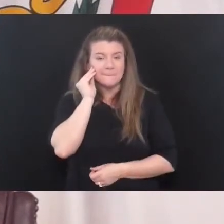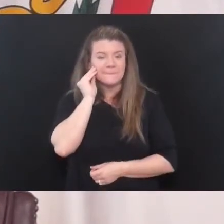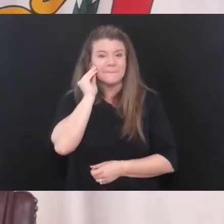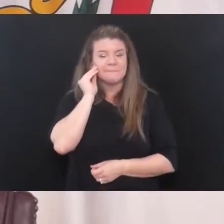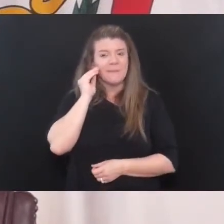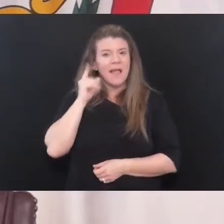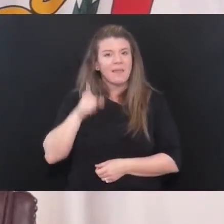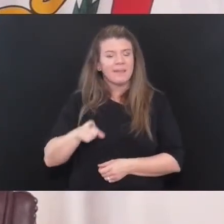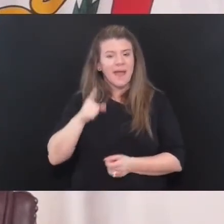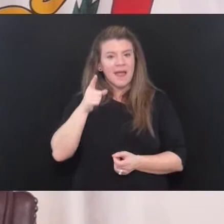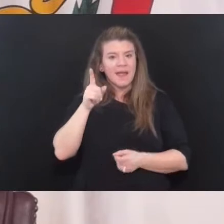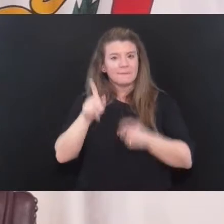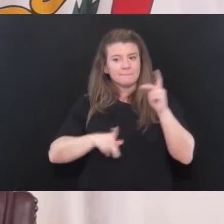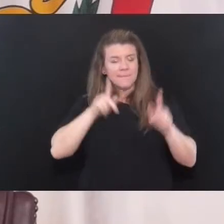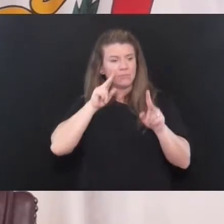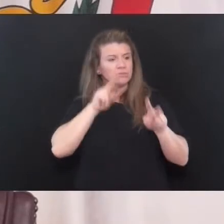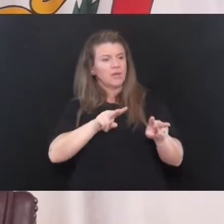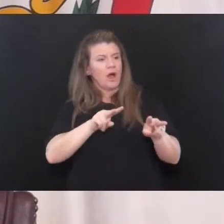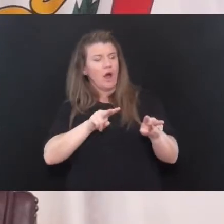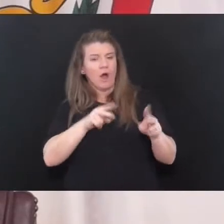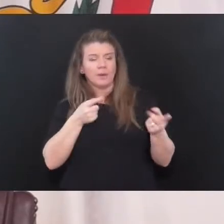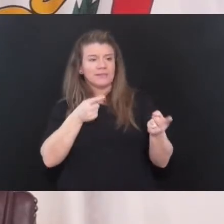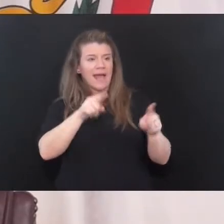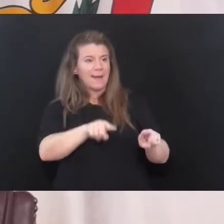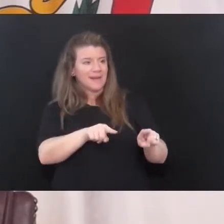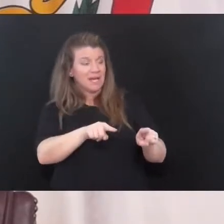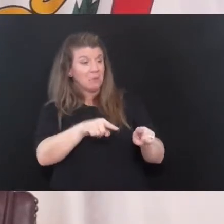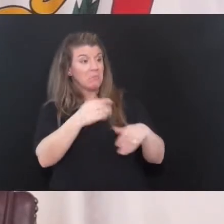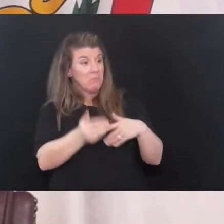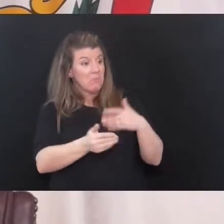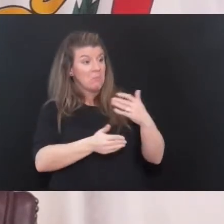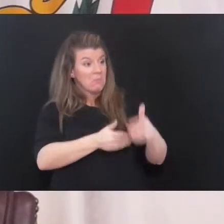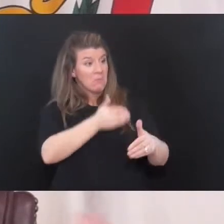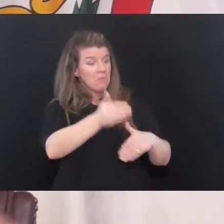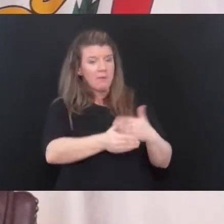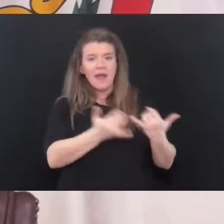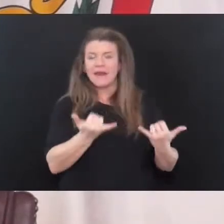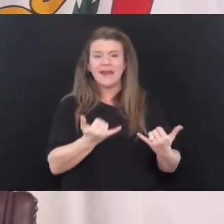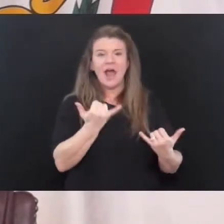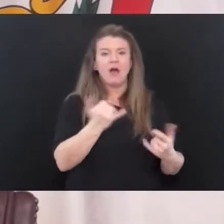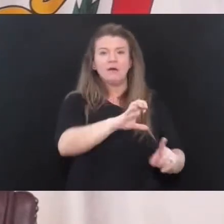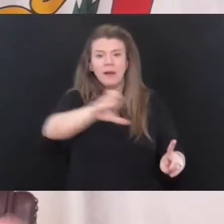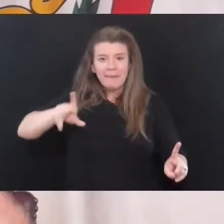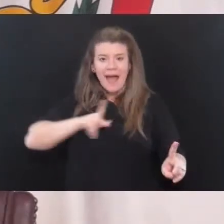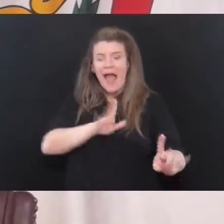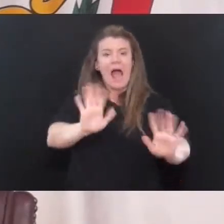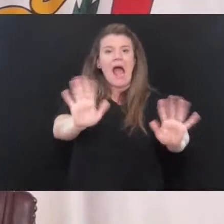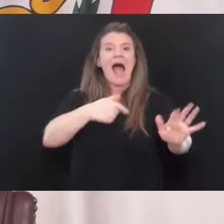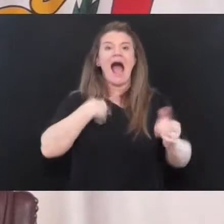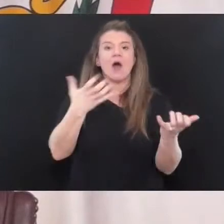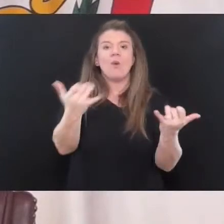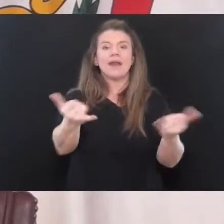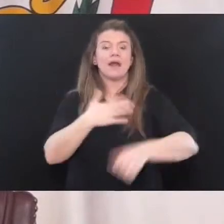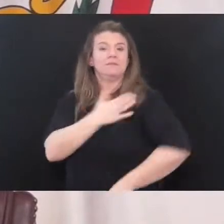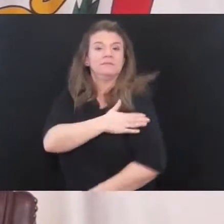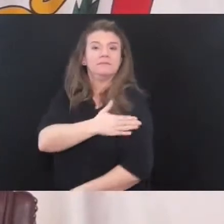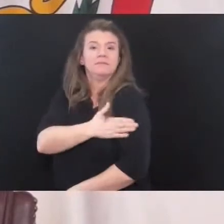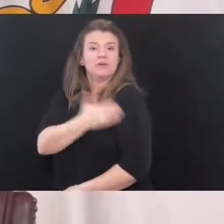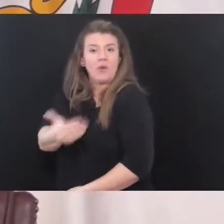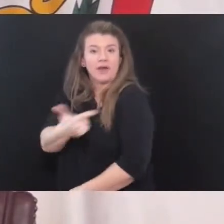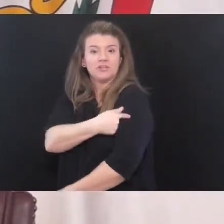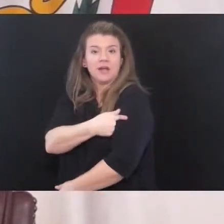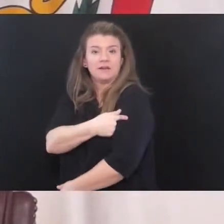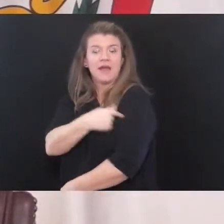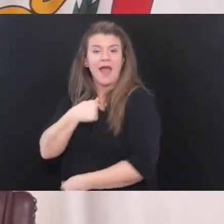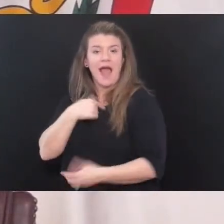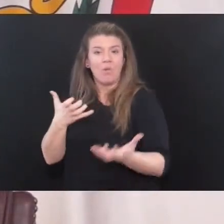they saw where we are today, many of them backed up and said, no, here's my arm. I want to get my